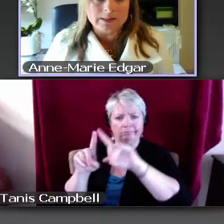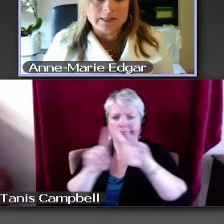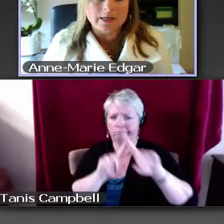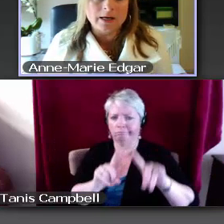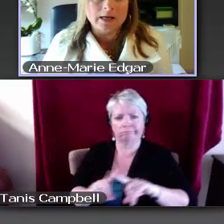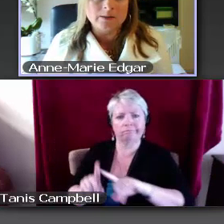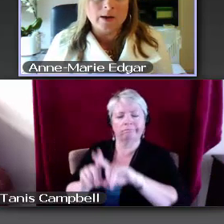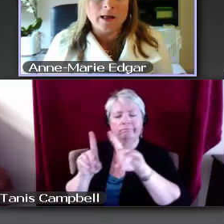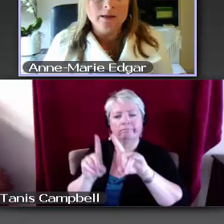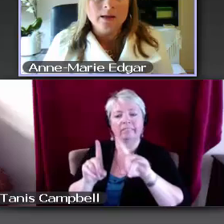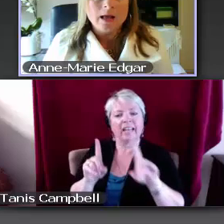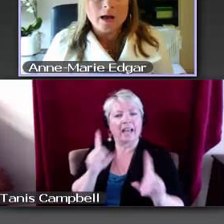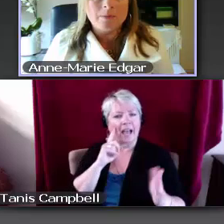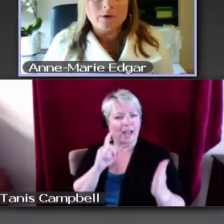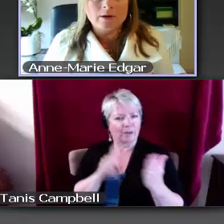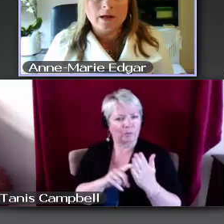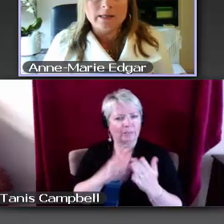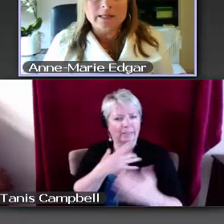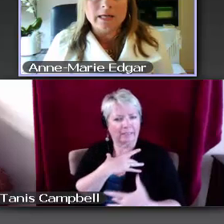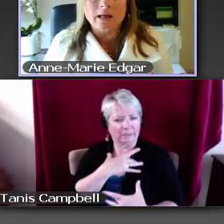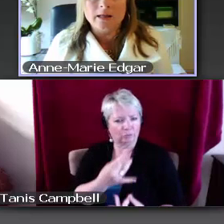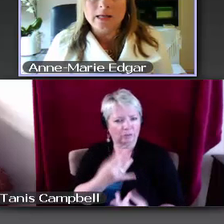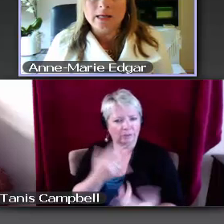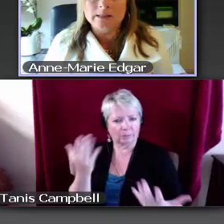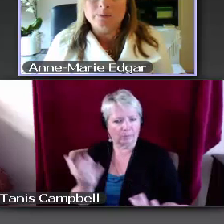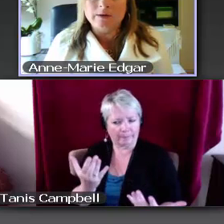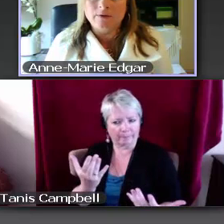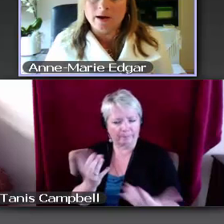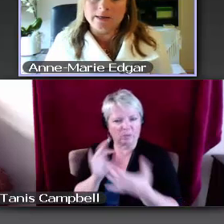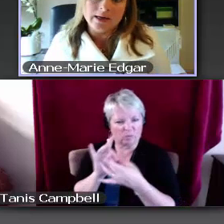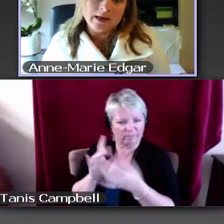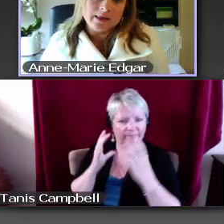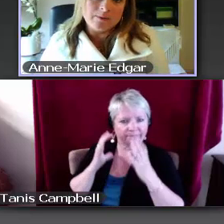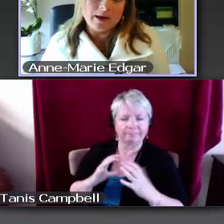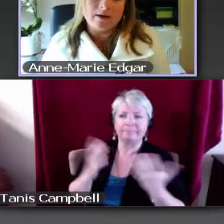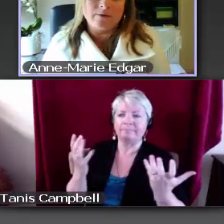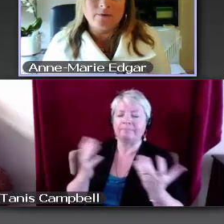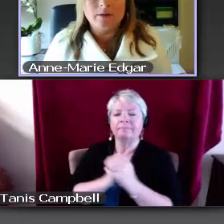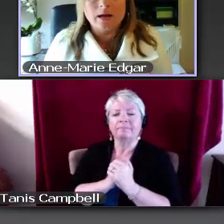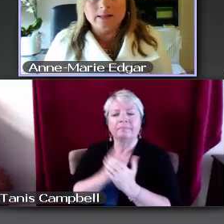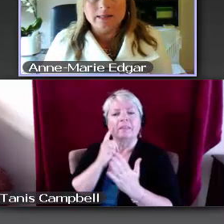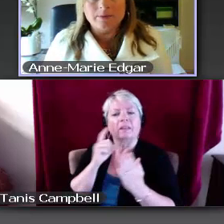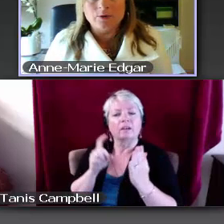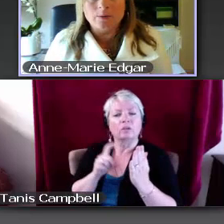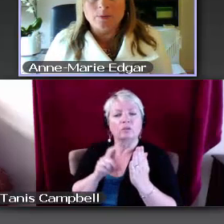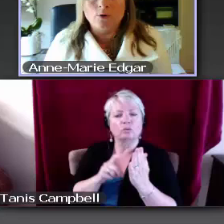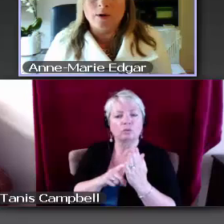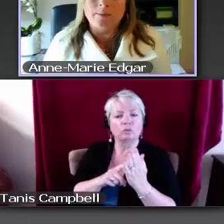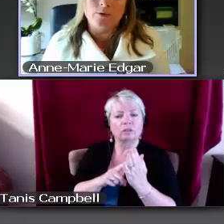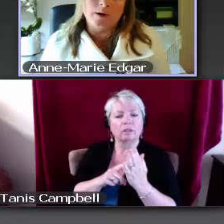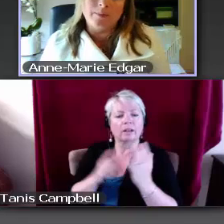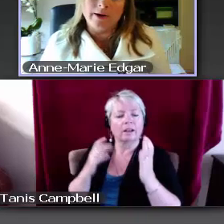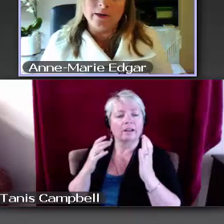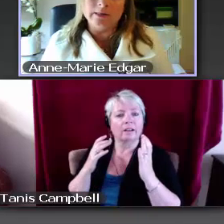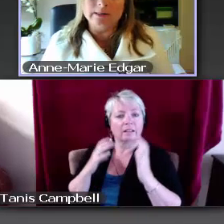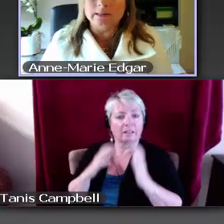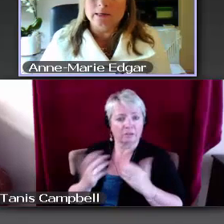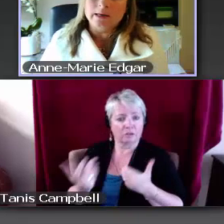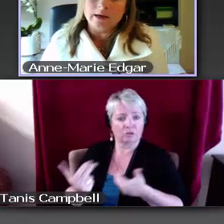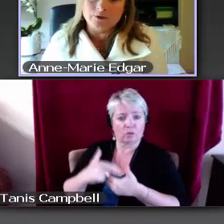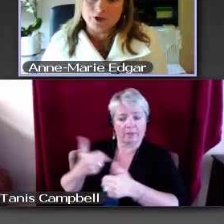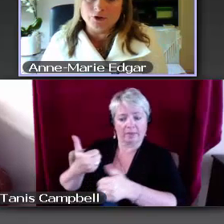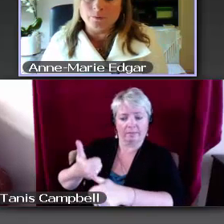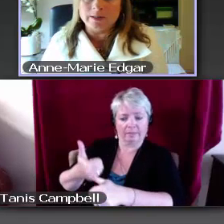really interesting as well about our clientele is we find that we have clients coming to our program who are